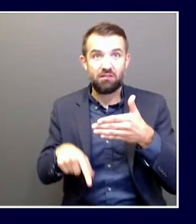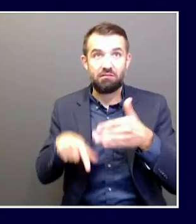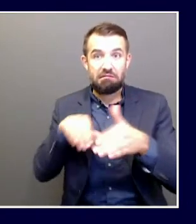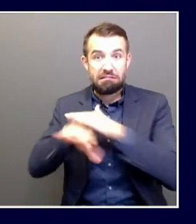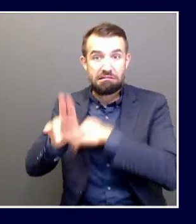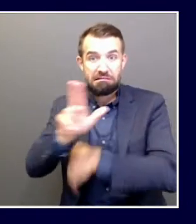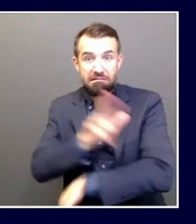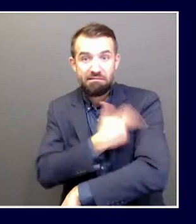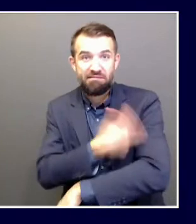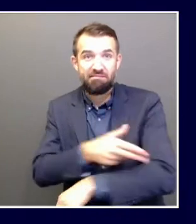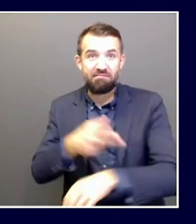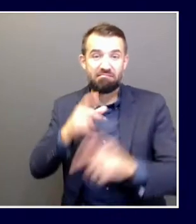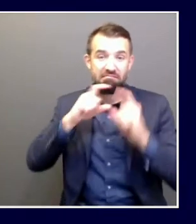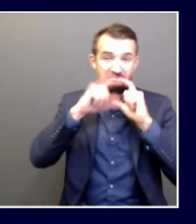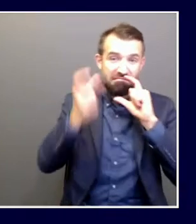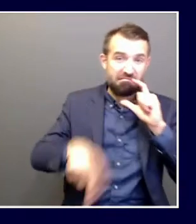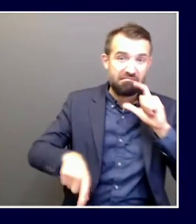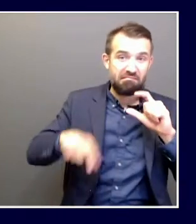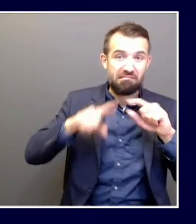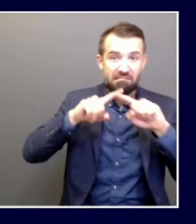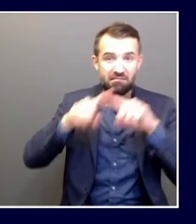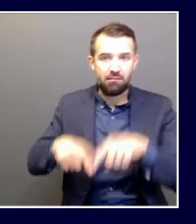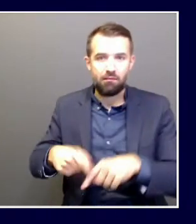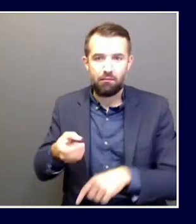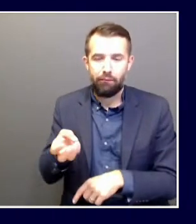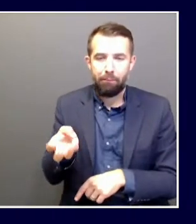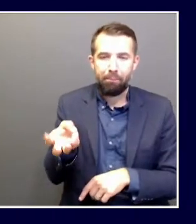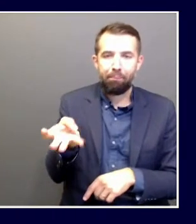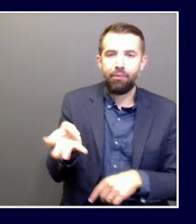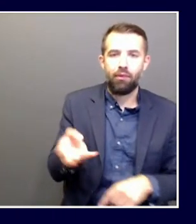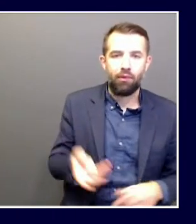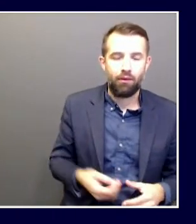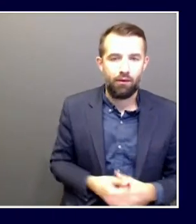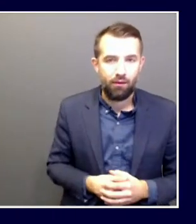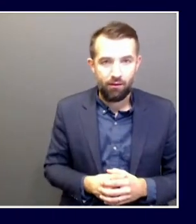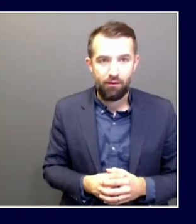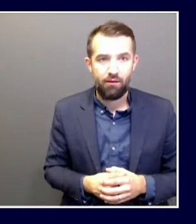in effect, according to the US CDC, is that what's